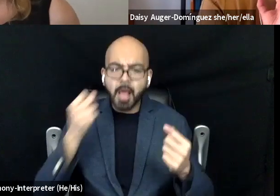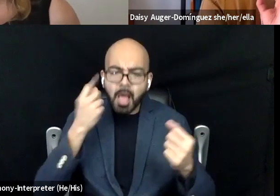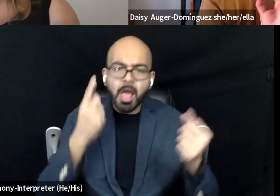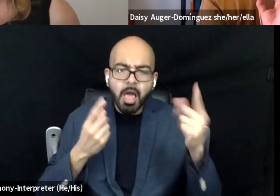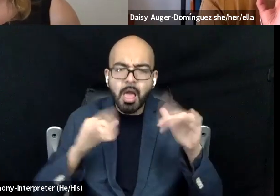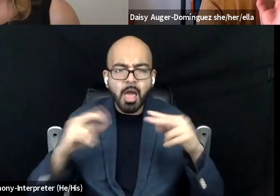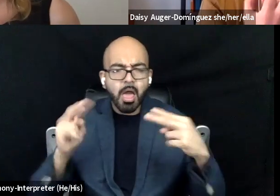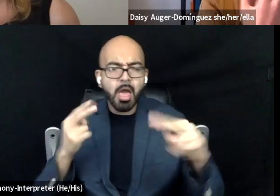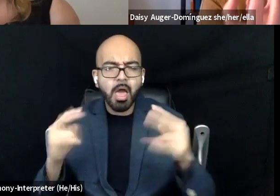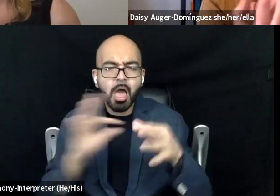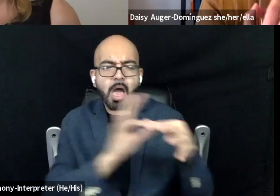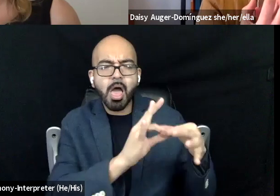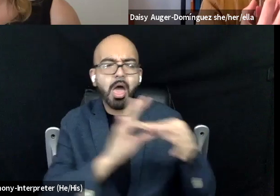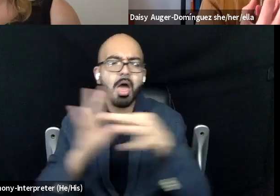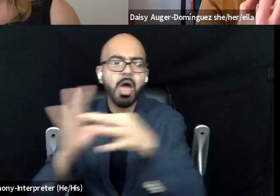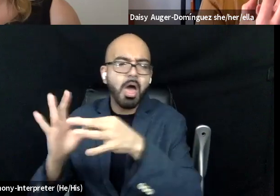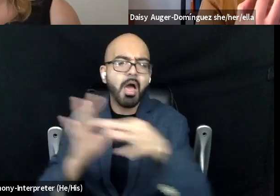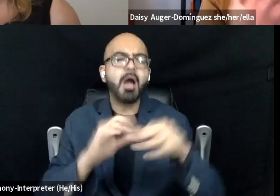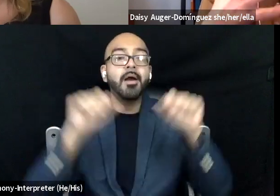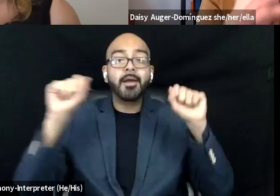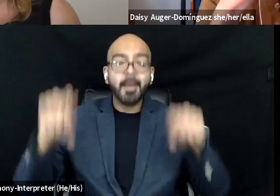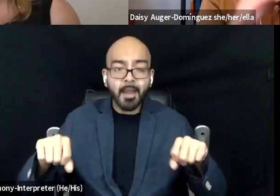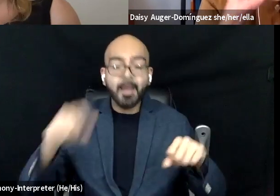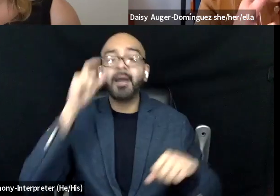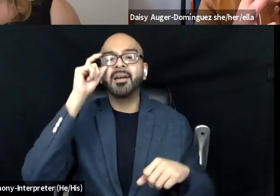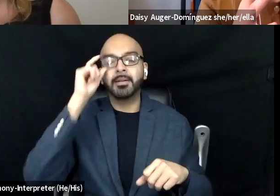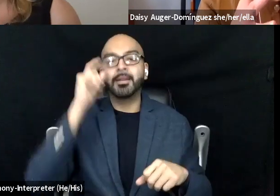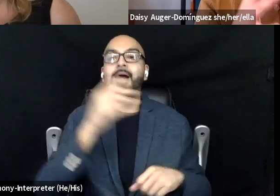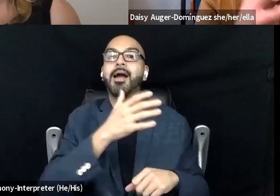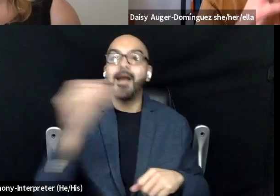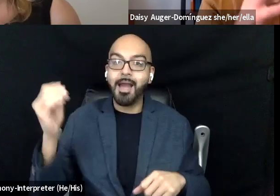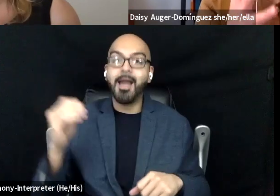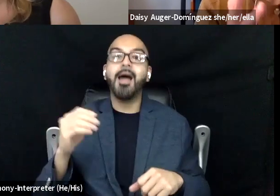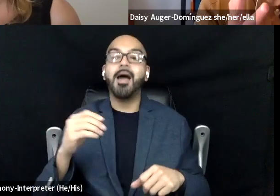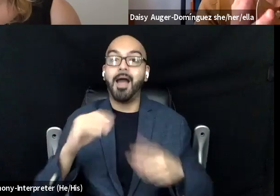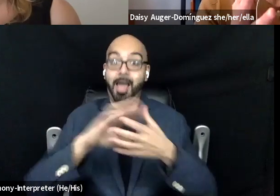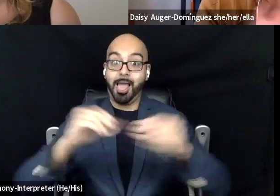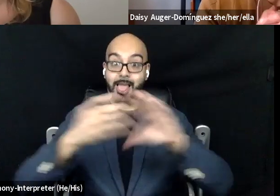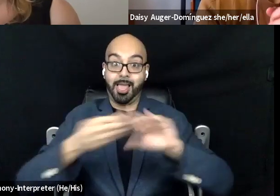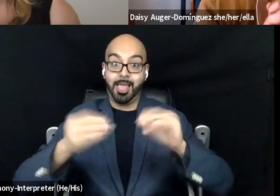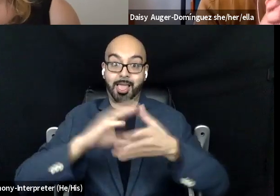and we also tell the stories and find connection points that wouldn't be there